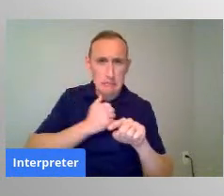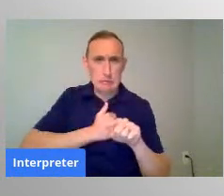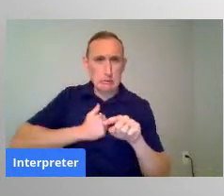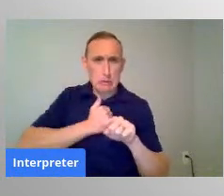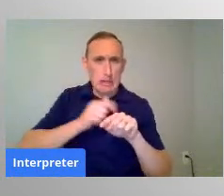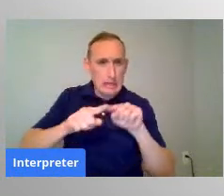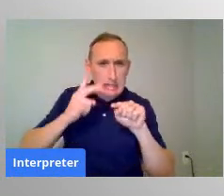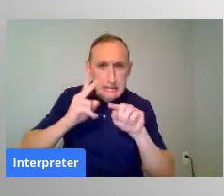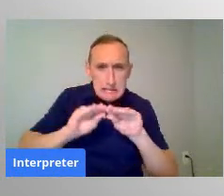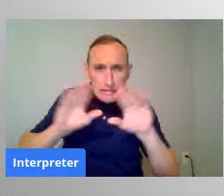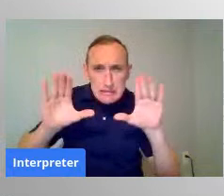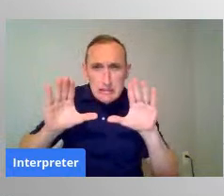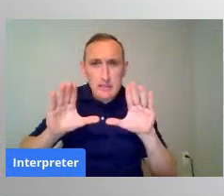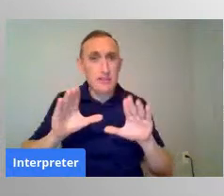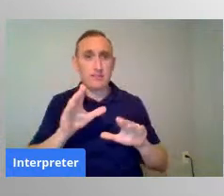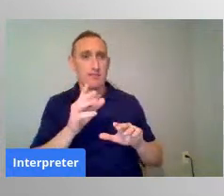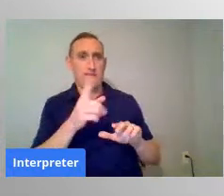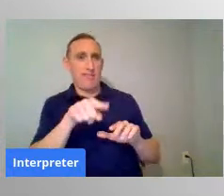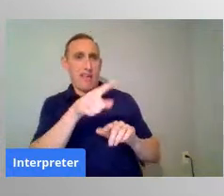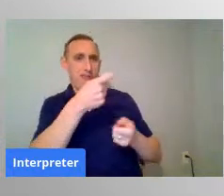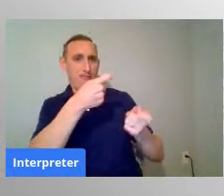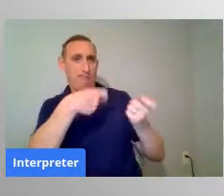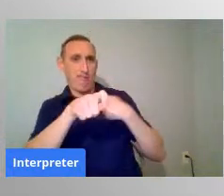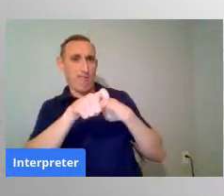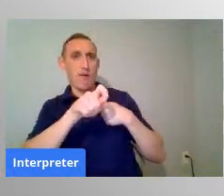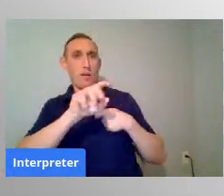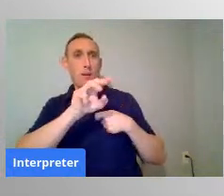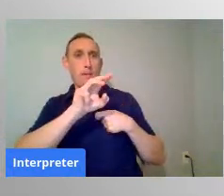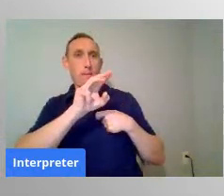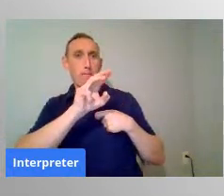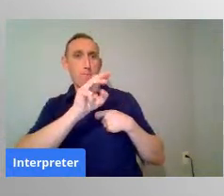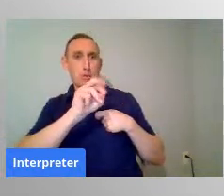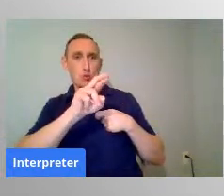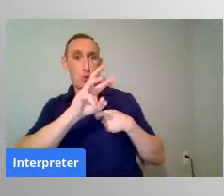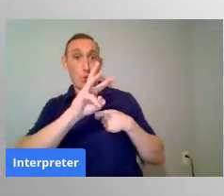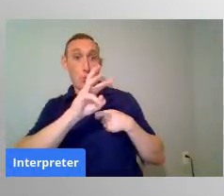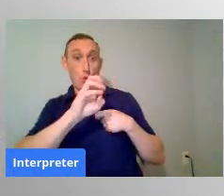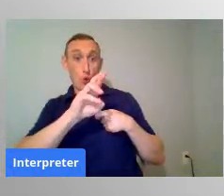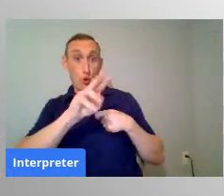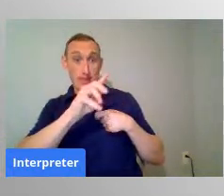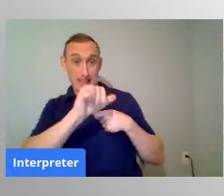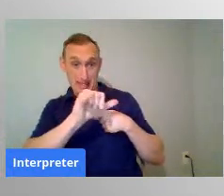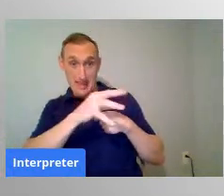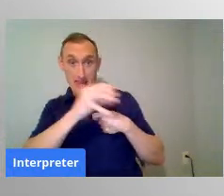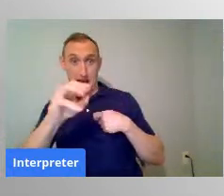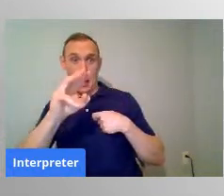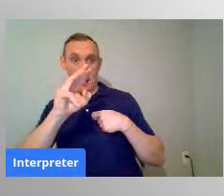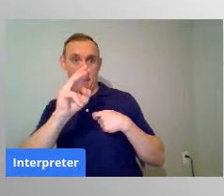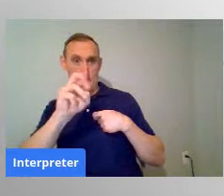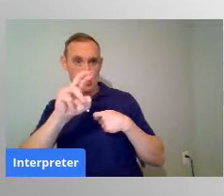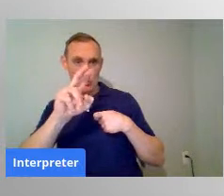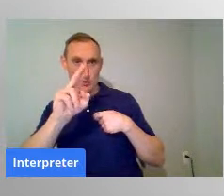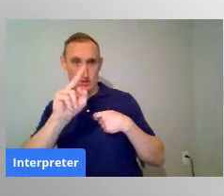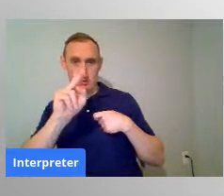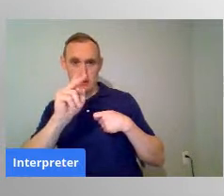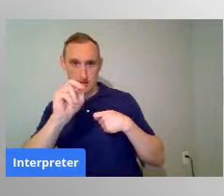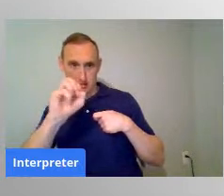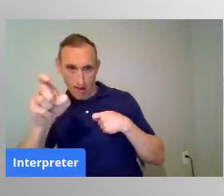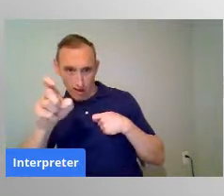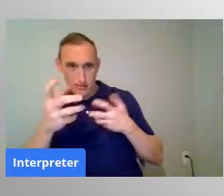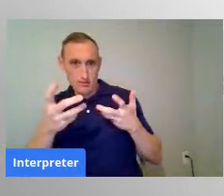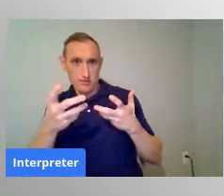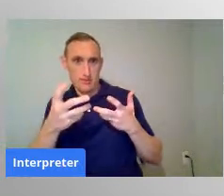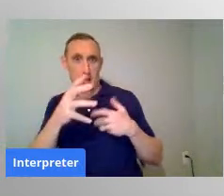So I can see. Yeah, they've already replaced Mr. Worthy and Mr. Knox, or Dr. Knox, and Mr.